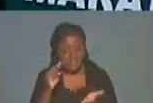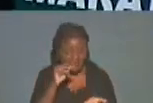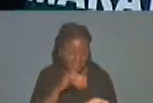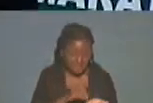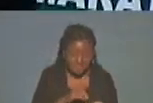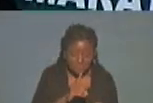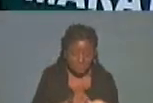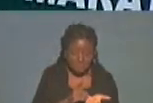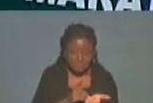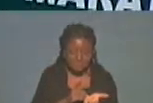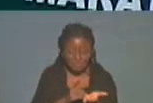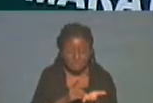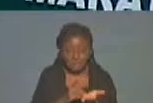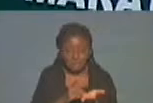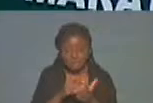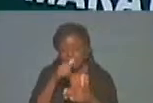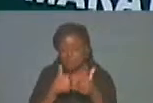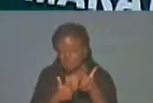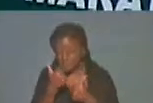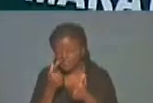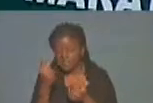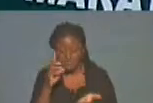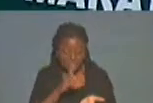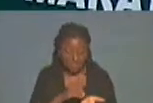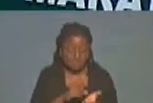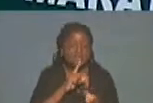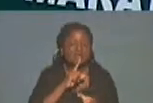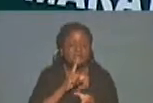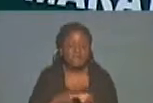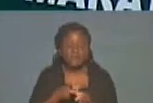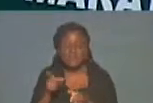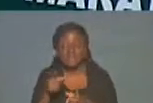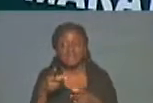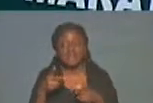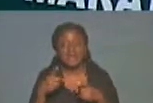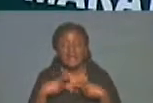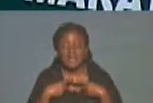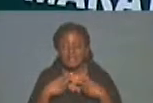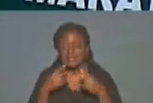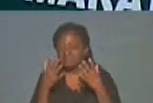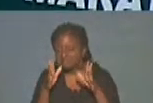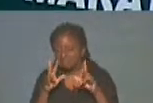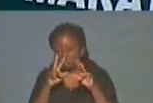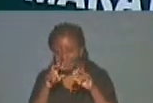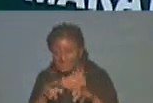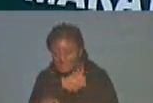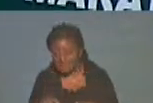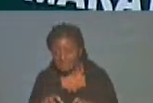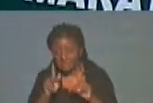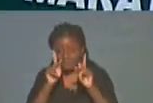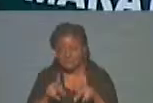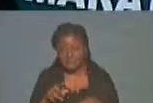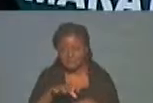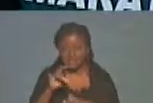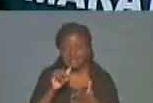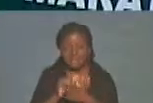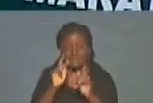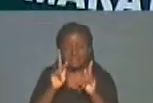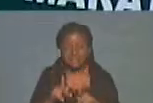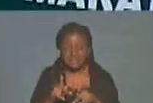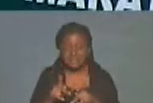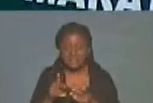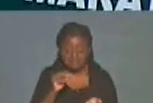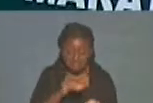practitioner in which the physician confirmed that he had examined the individual and found that person to be medically